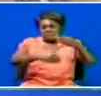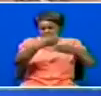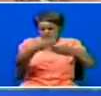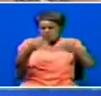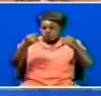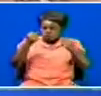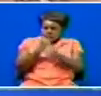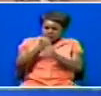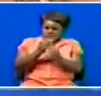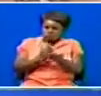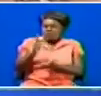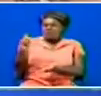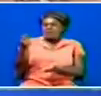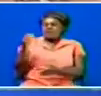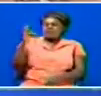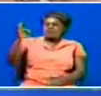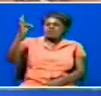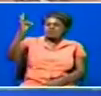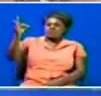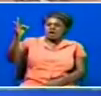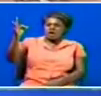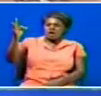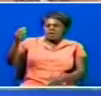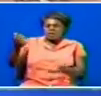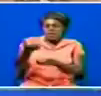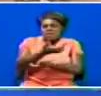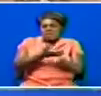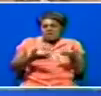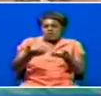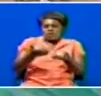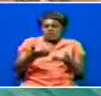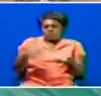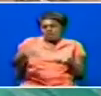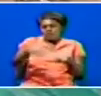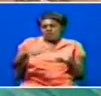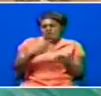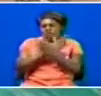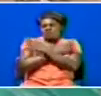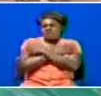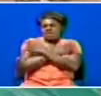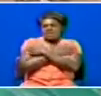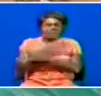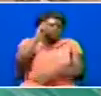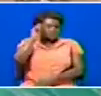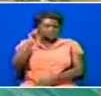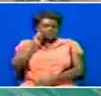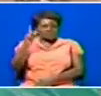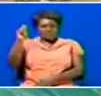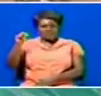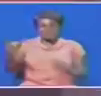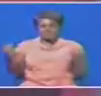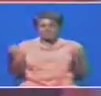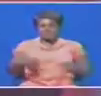effort to ensure that Kenya's future is more eco-friendly. Timothy Otieno, KTN News.